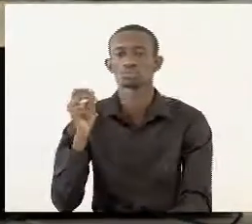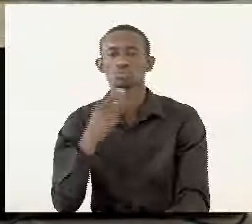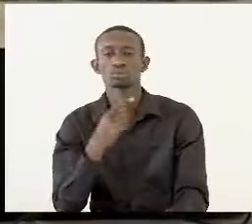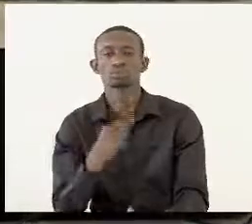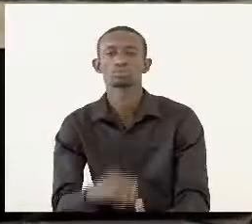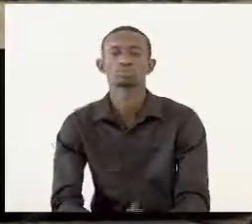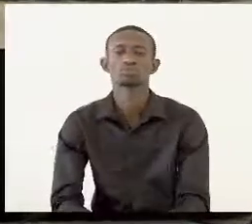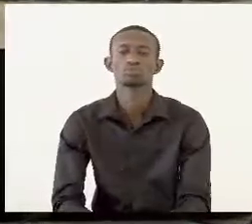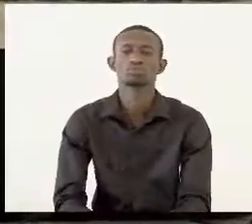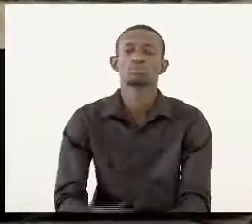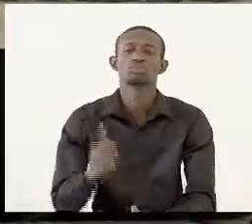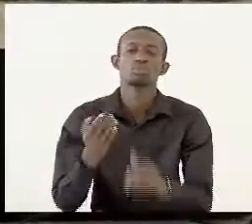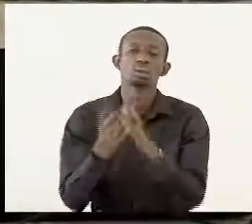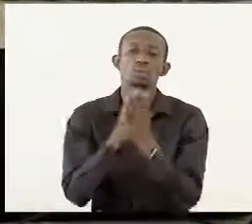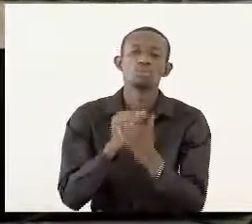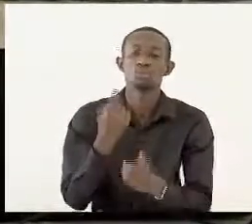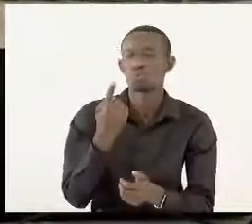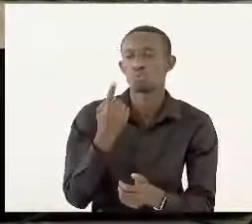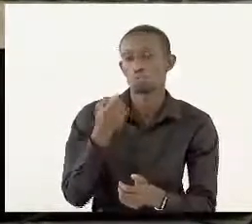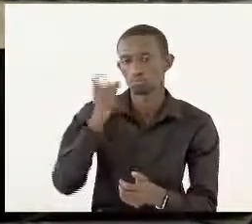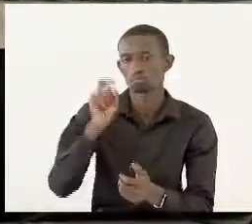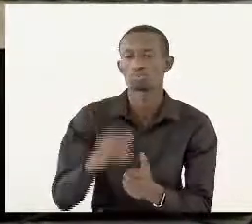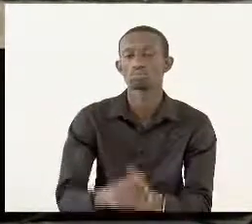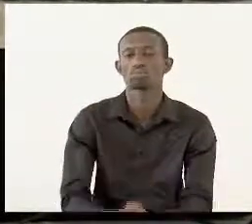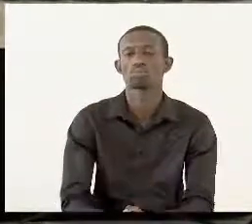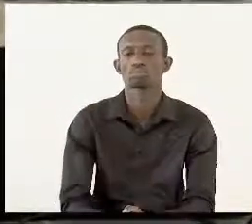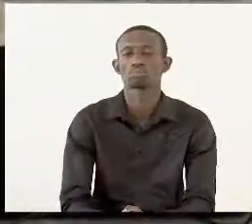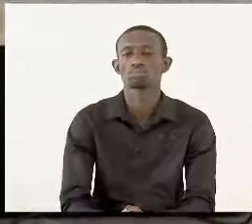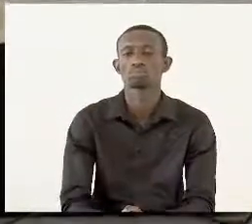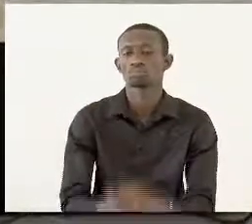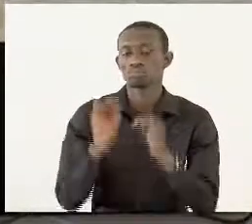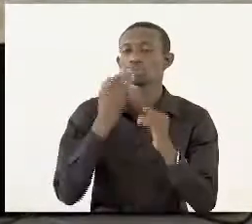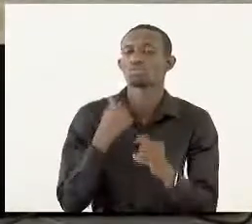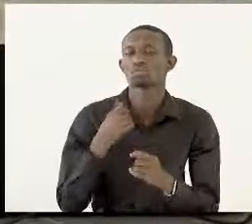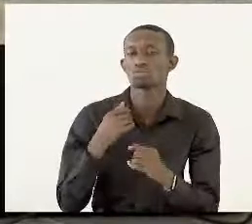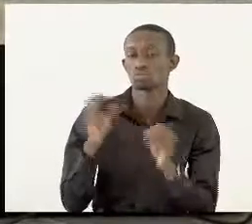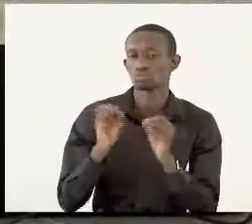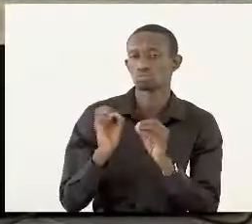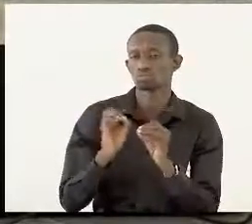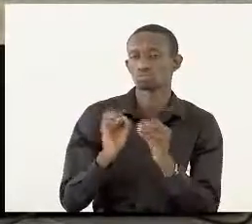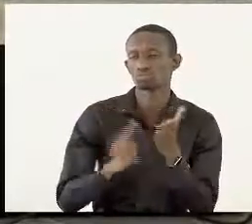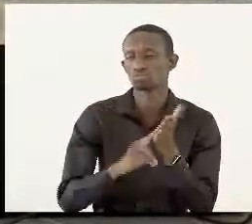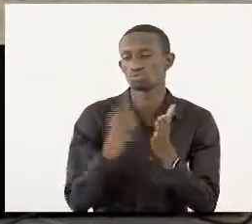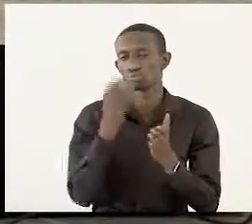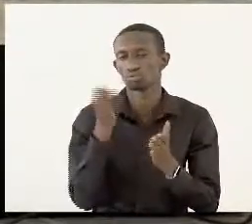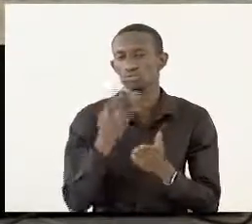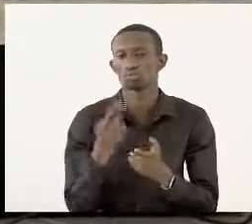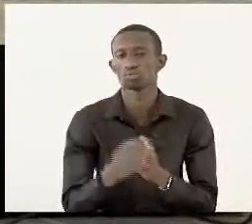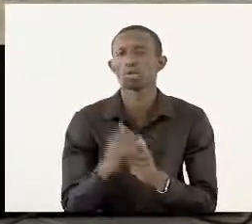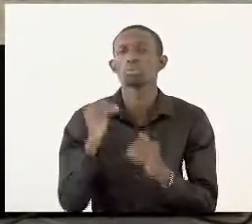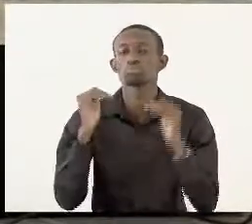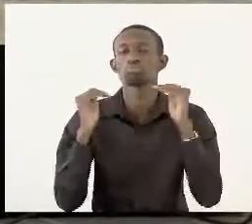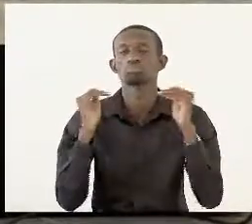2, so that we can produce 1 mole if we don't want to use a half. So here it is